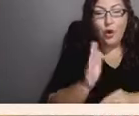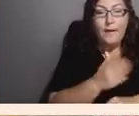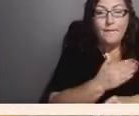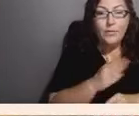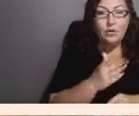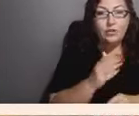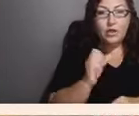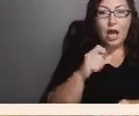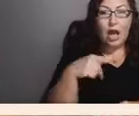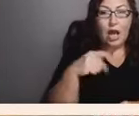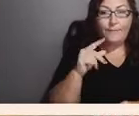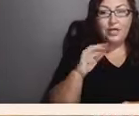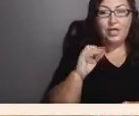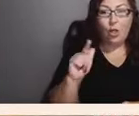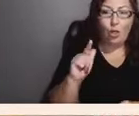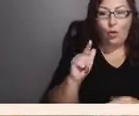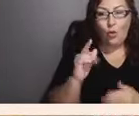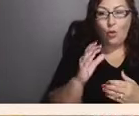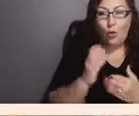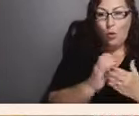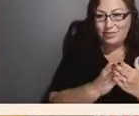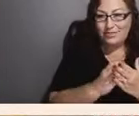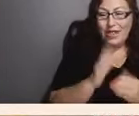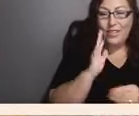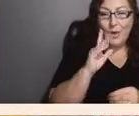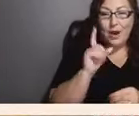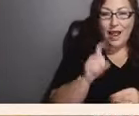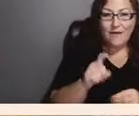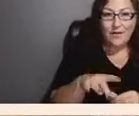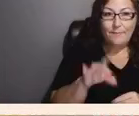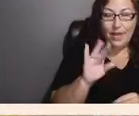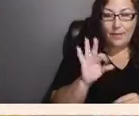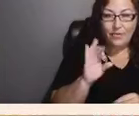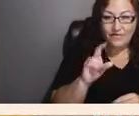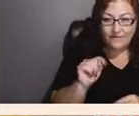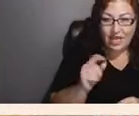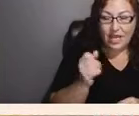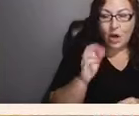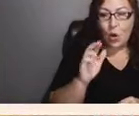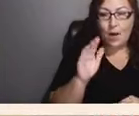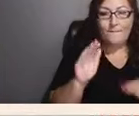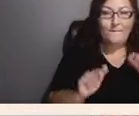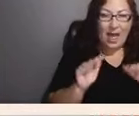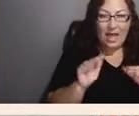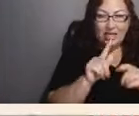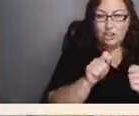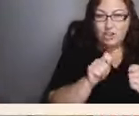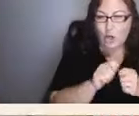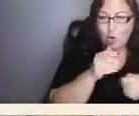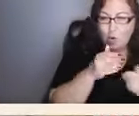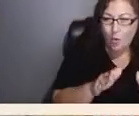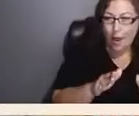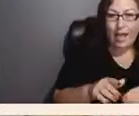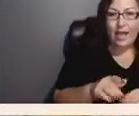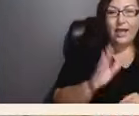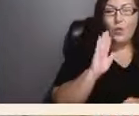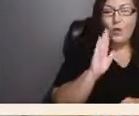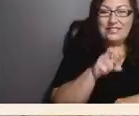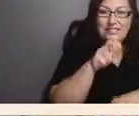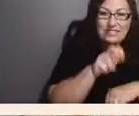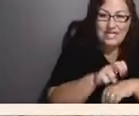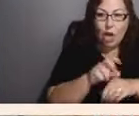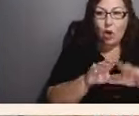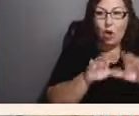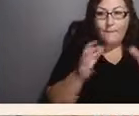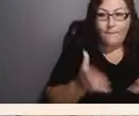course. They would have to pick up their feet or balance in certain ways, sit on a ball and strike an